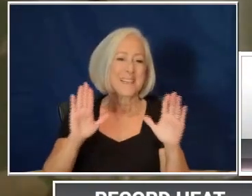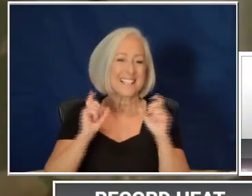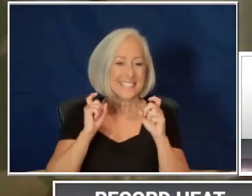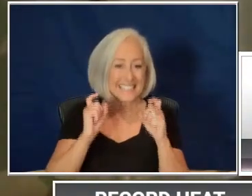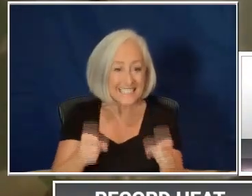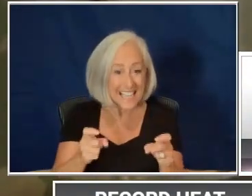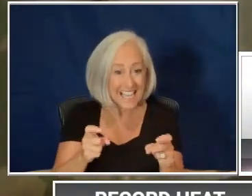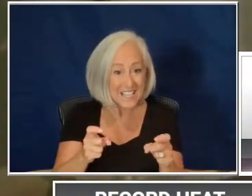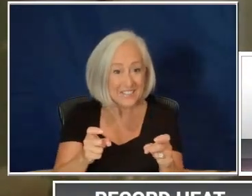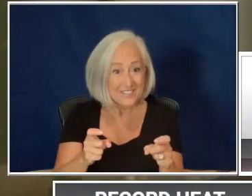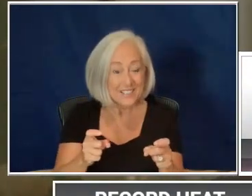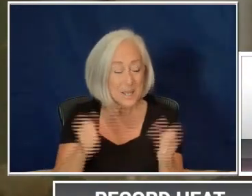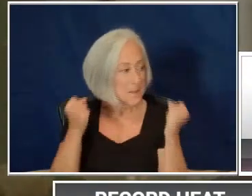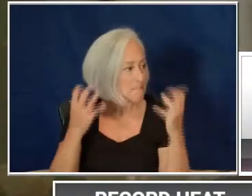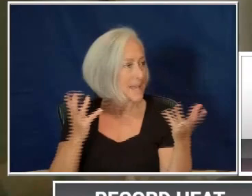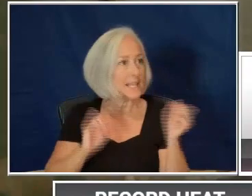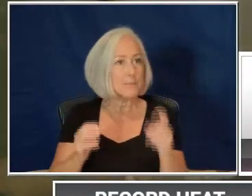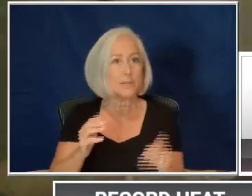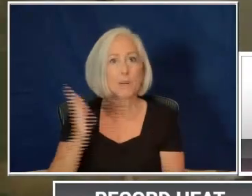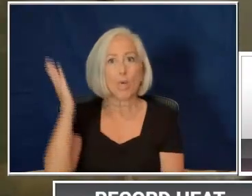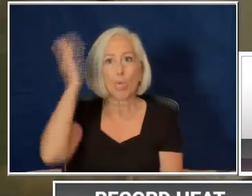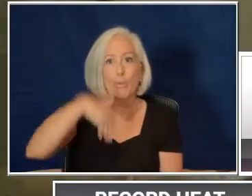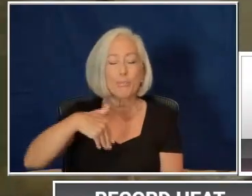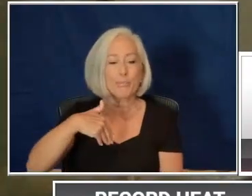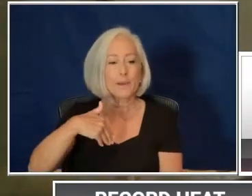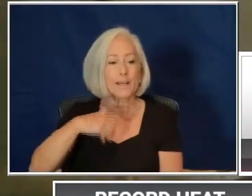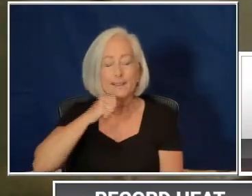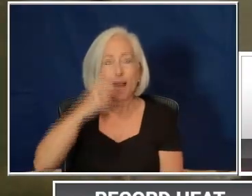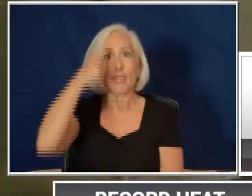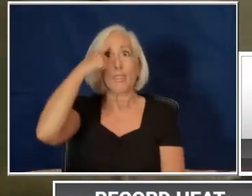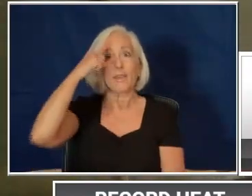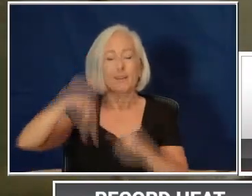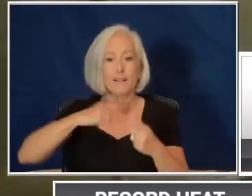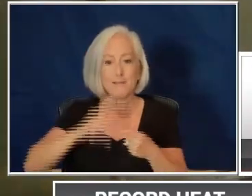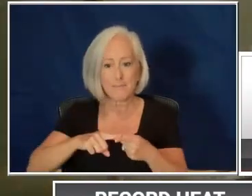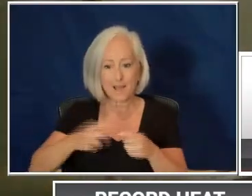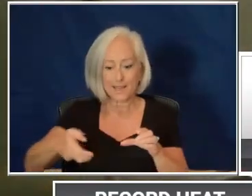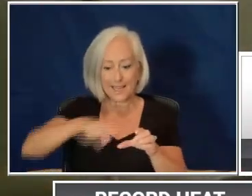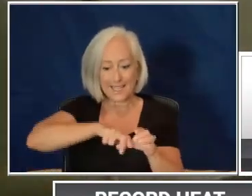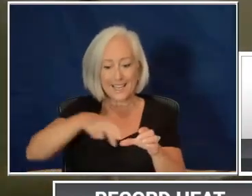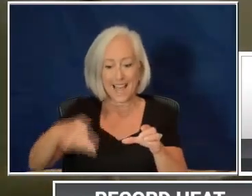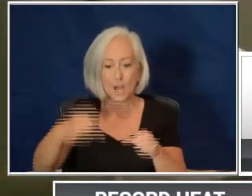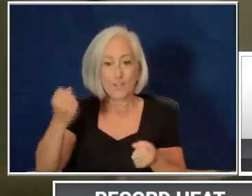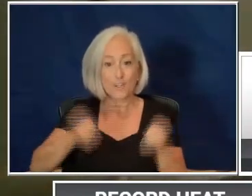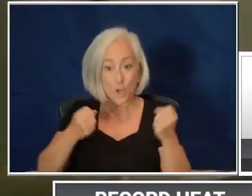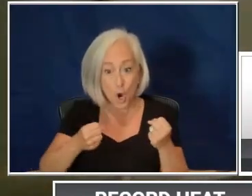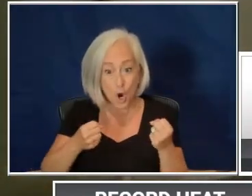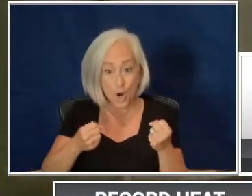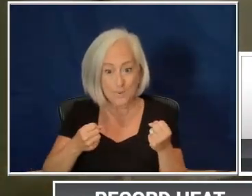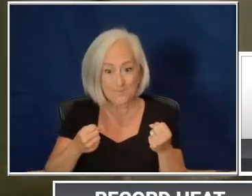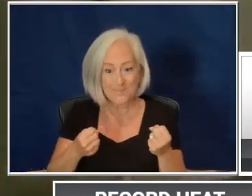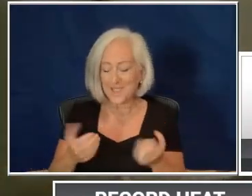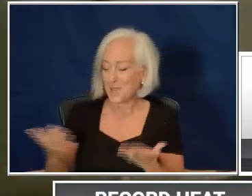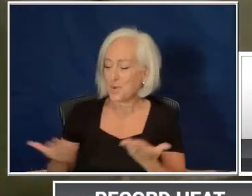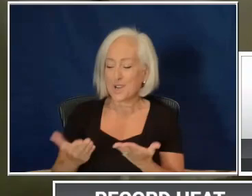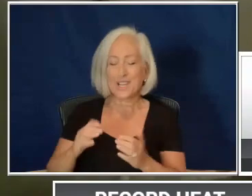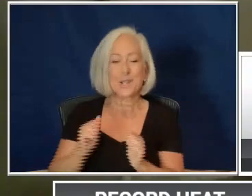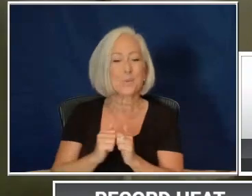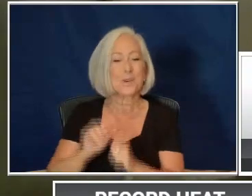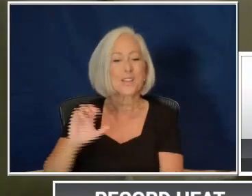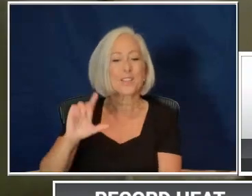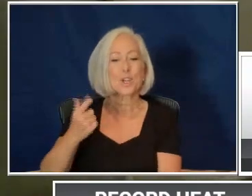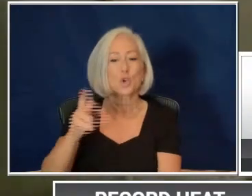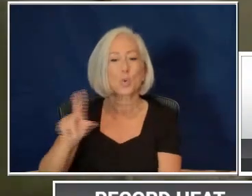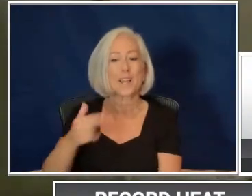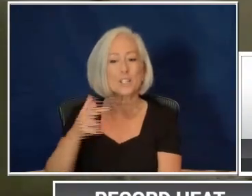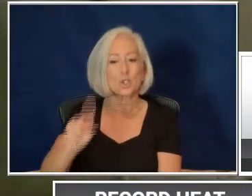us take for granted, how to get in and out of a car. I'm back here with Gretchen, who's a physical therapist that's going to be helping train patients. Gretchen, this car is not